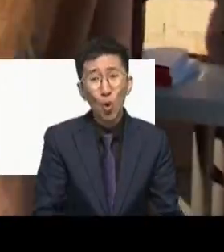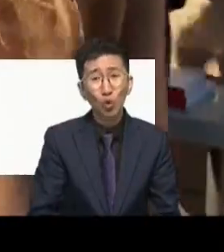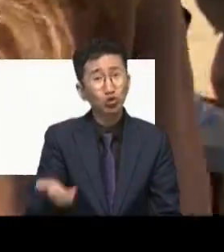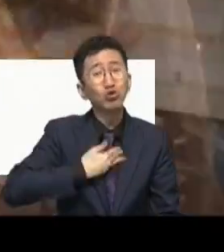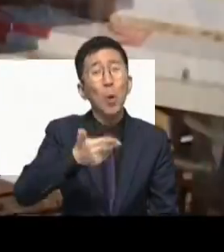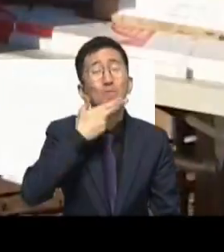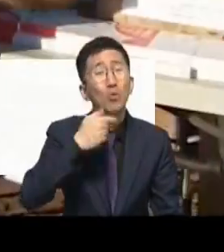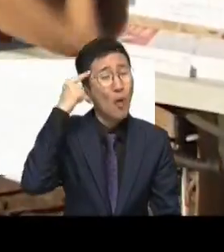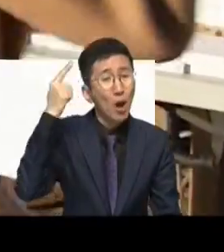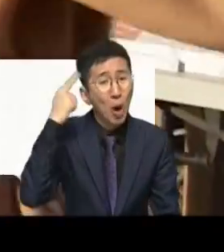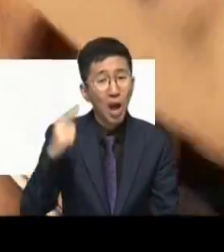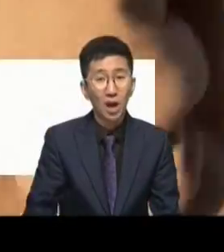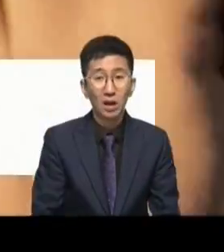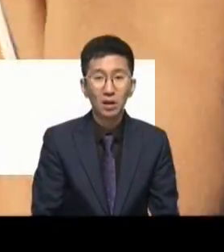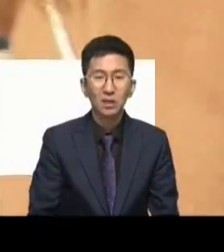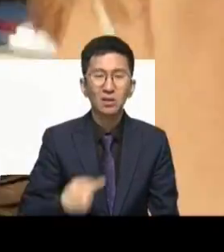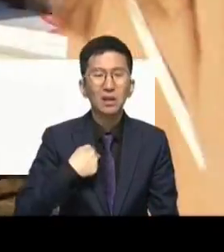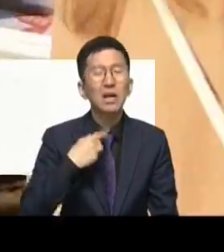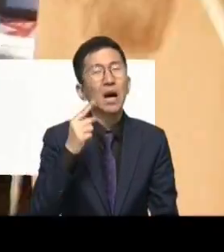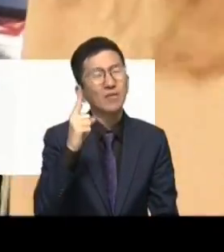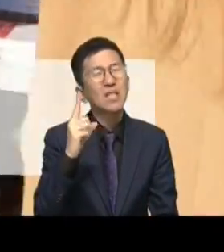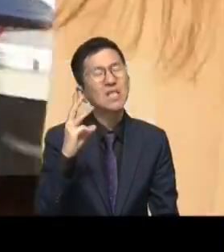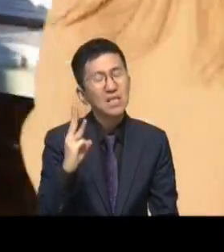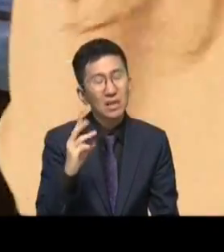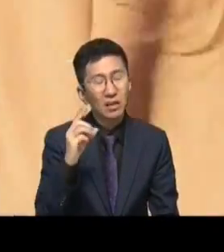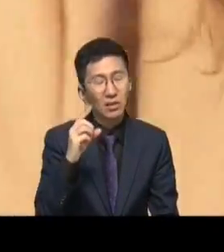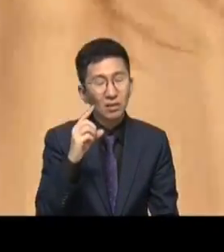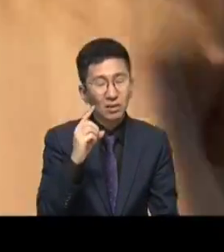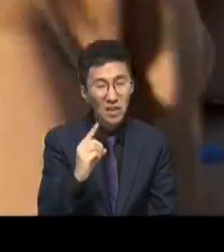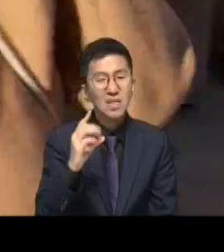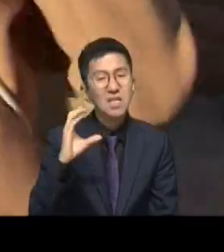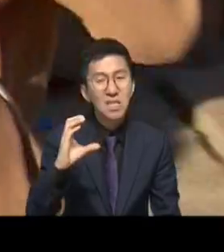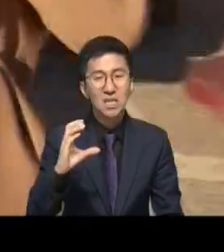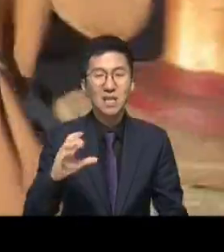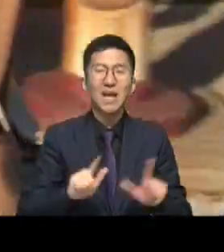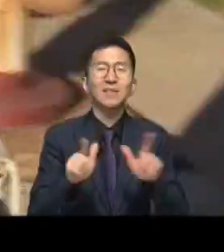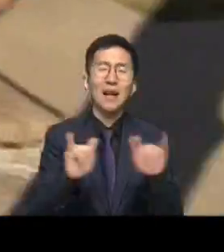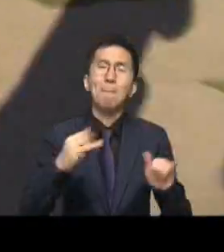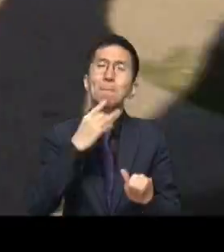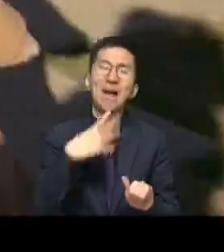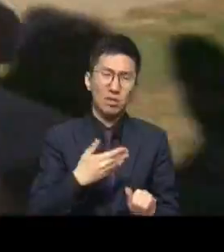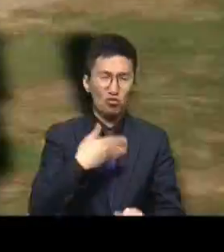4 hours. I'm sorry, ma'am. DC ID. You gotta have DC ID.